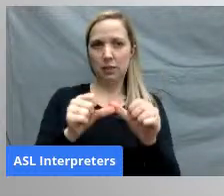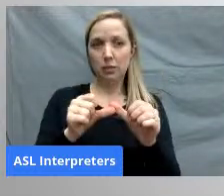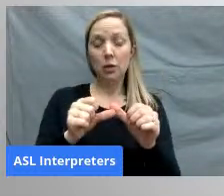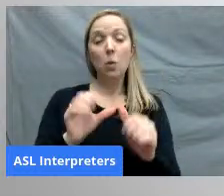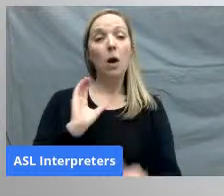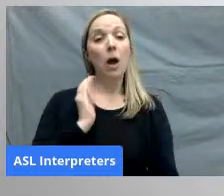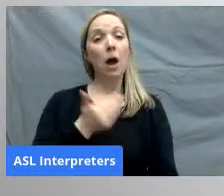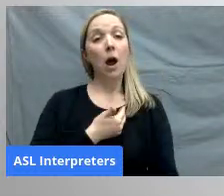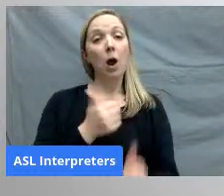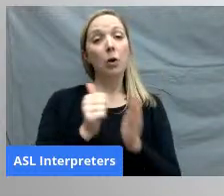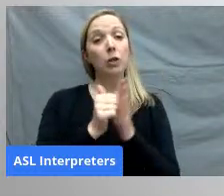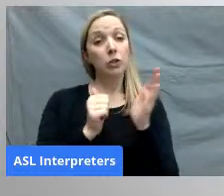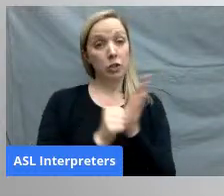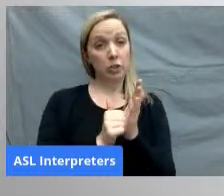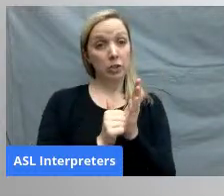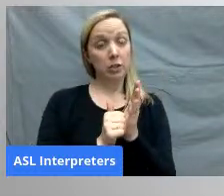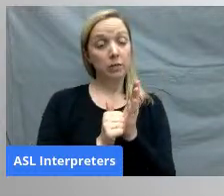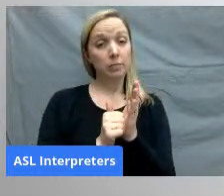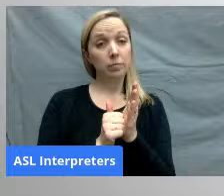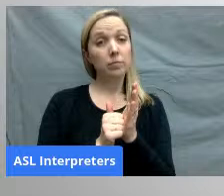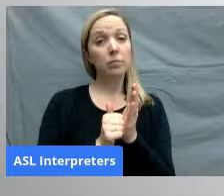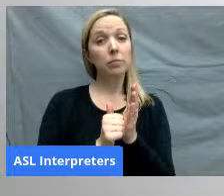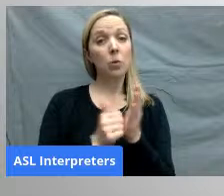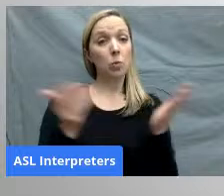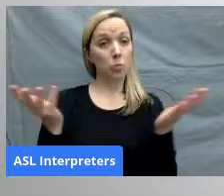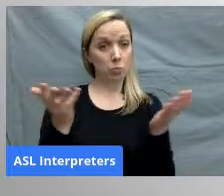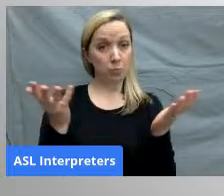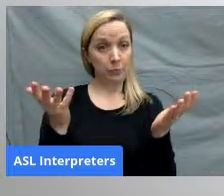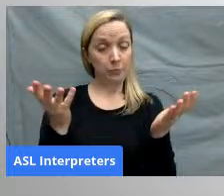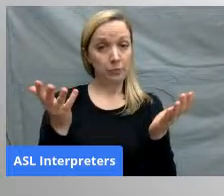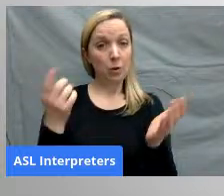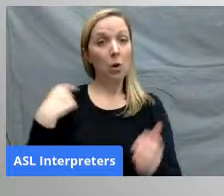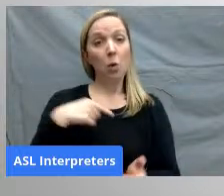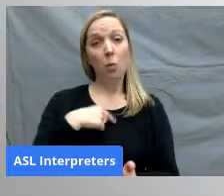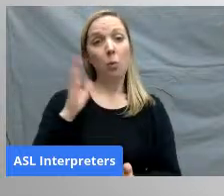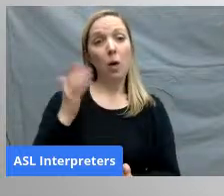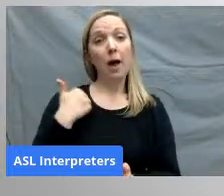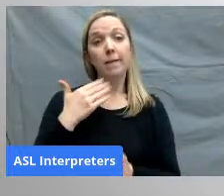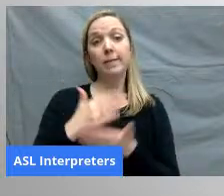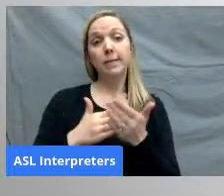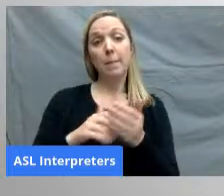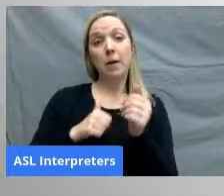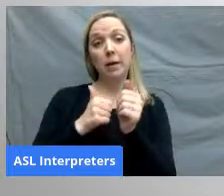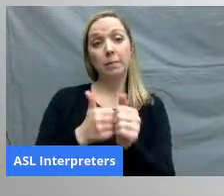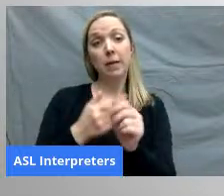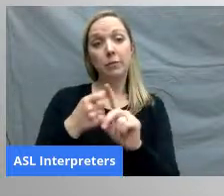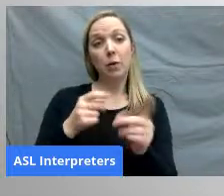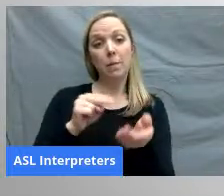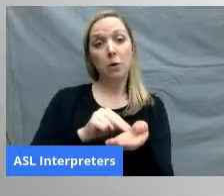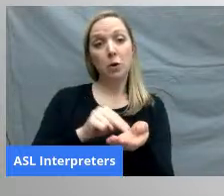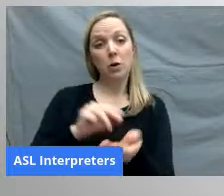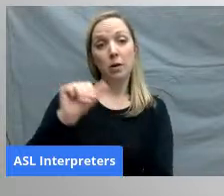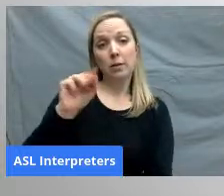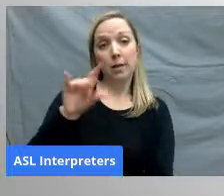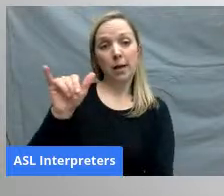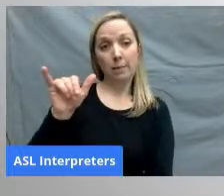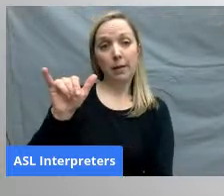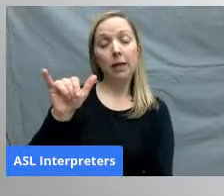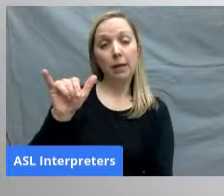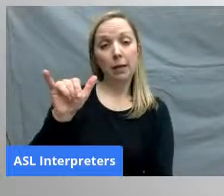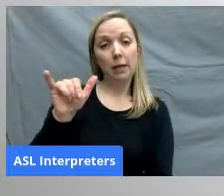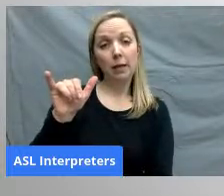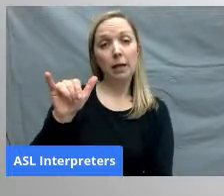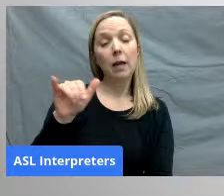agenda, as Dr. Thomas said, is that we will receive some updates from Nurse Amy from our Office of School Nursing. And we